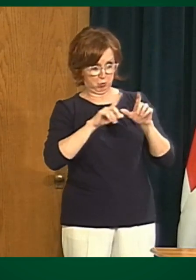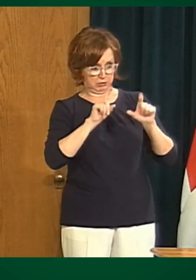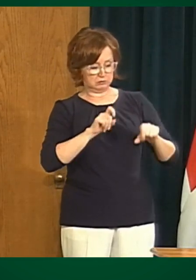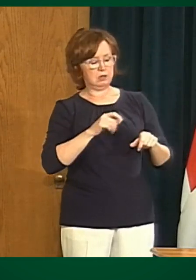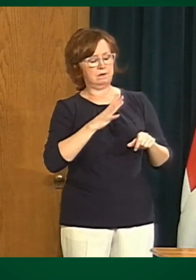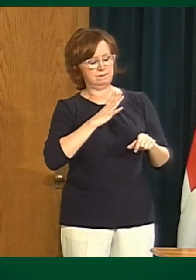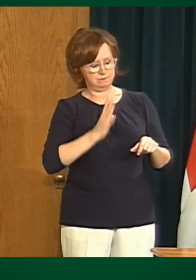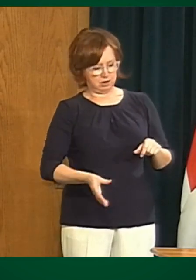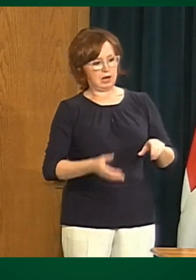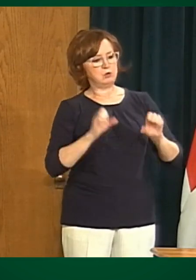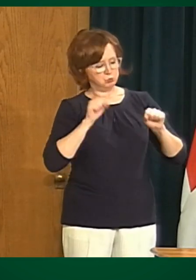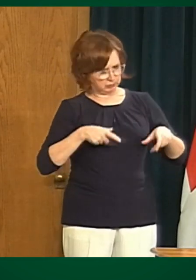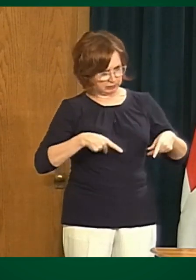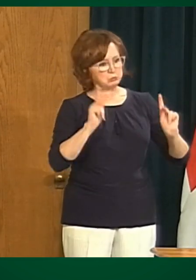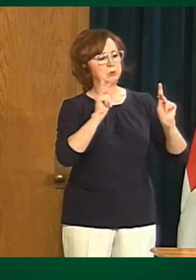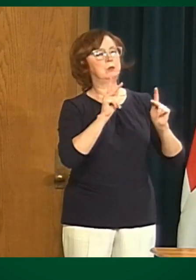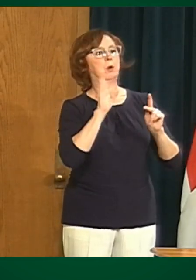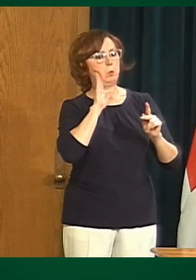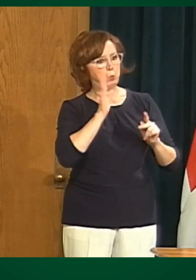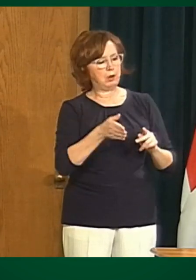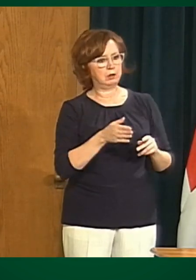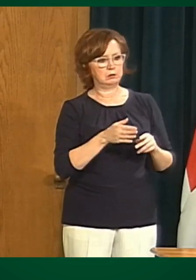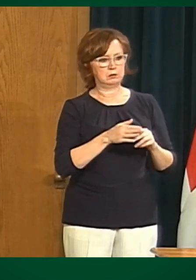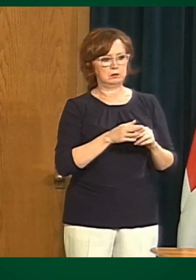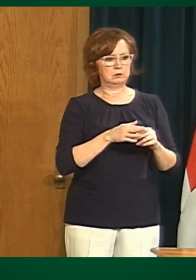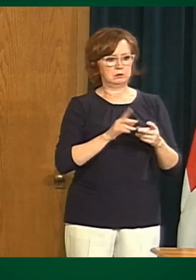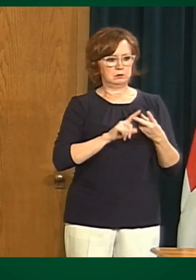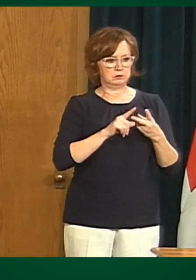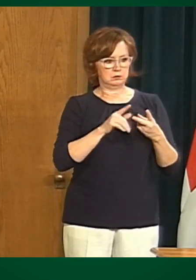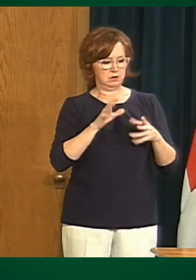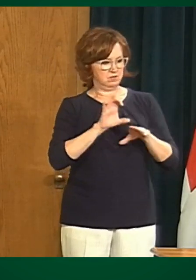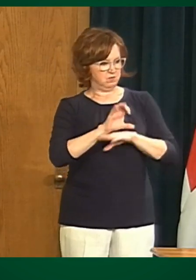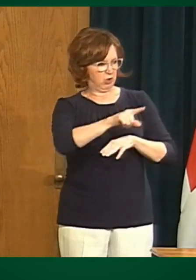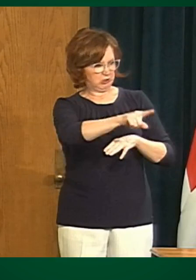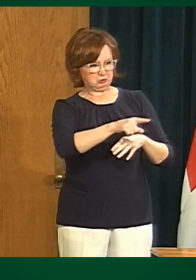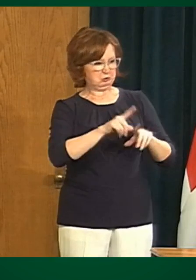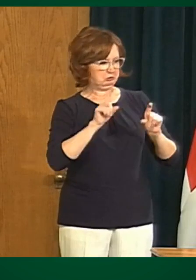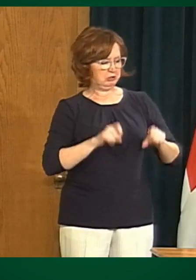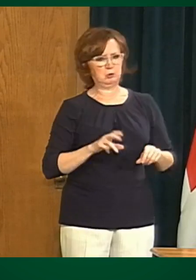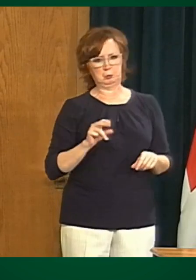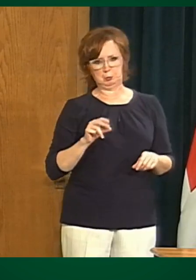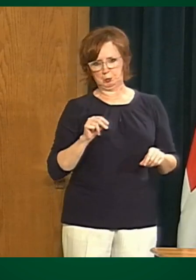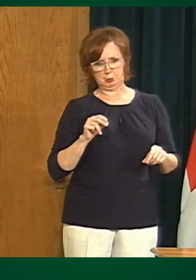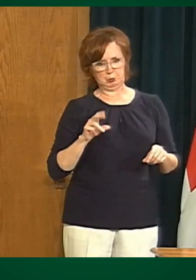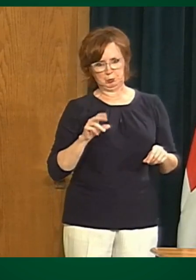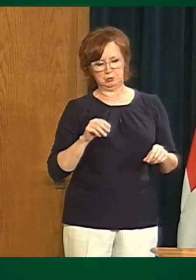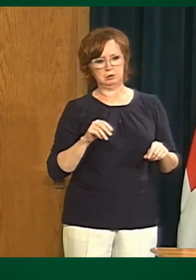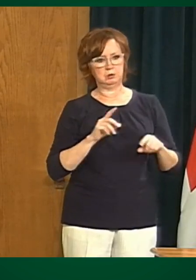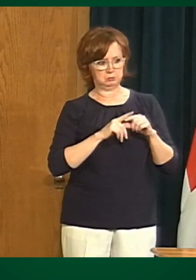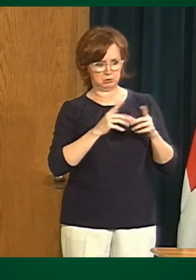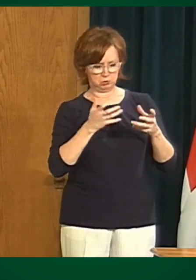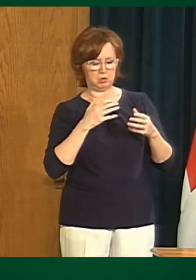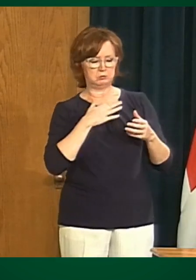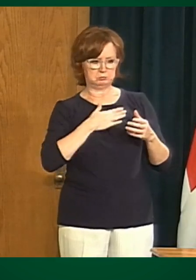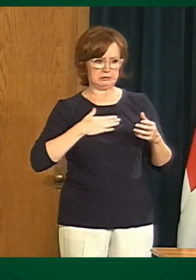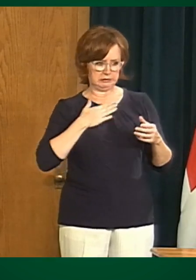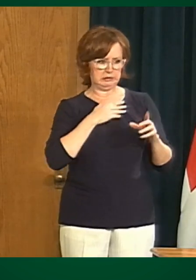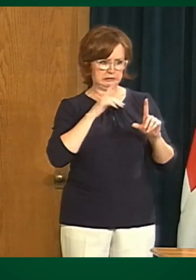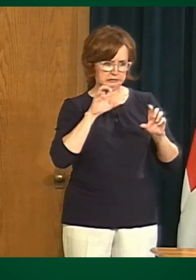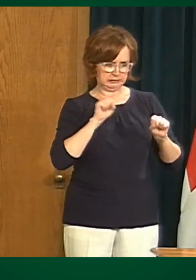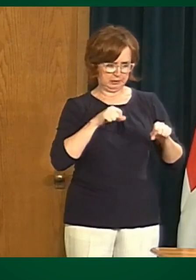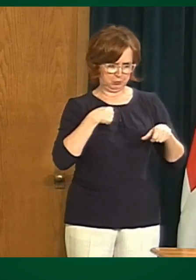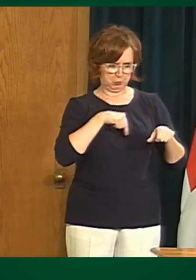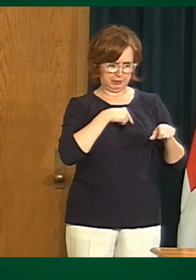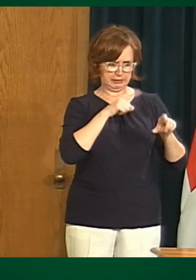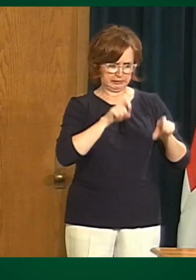tested, they will have the opportunity to be tested. We won't be forcing people to be tested, but we are asking them to be tested, and